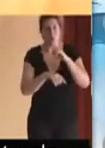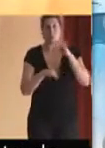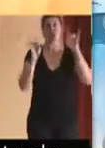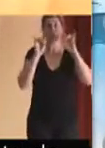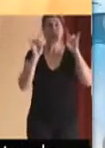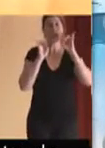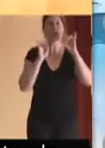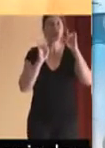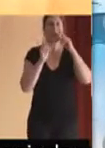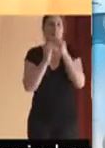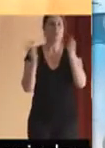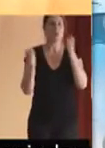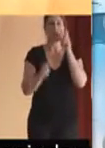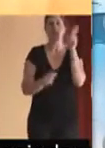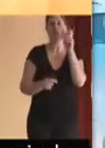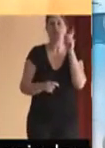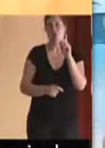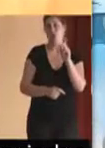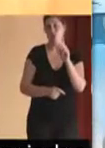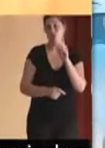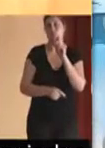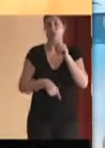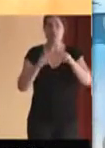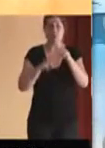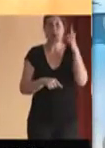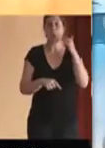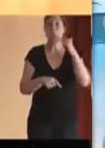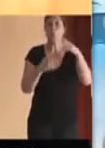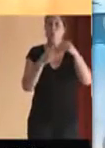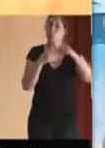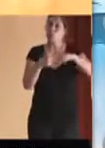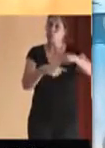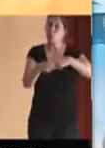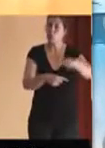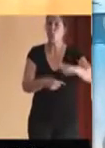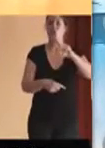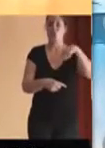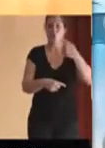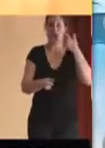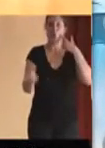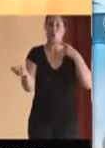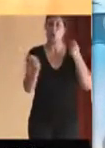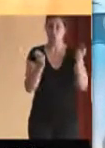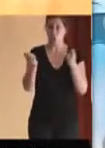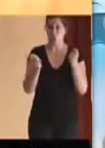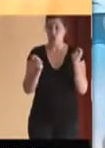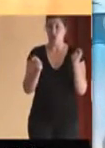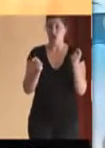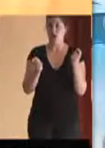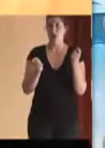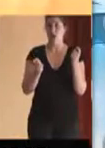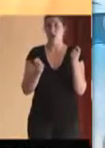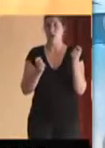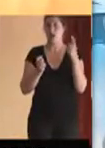colocalization through sound does not disappear. And as you use that, the